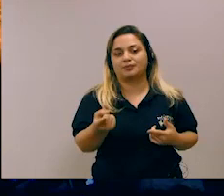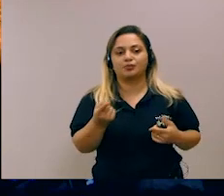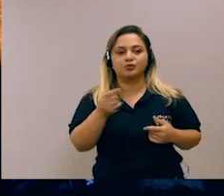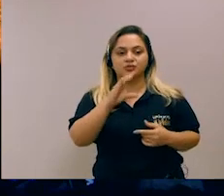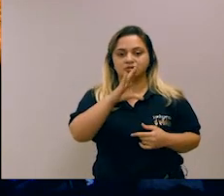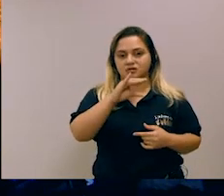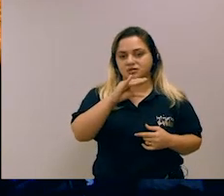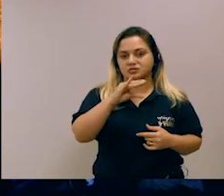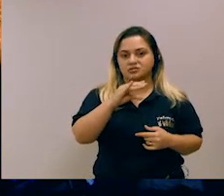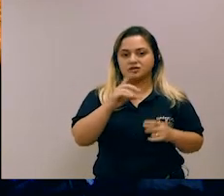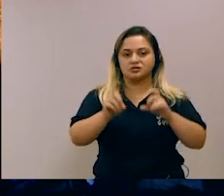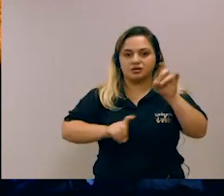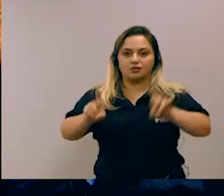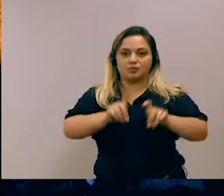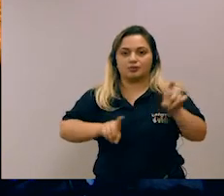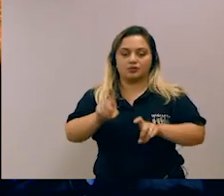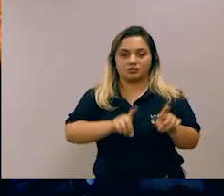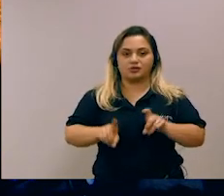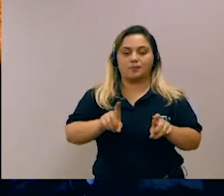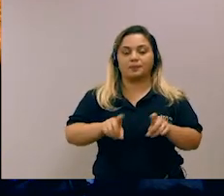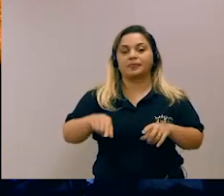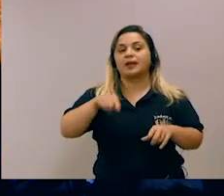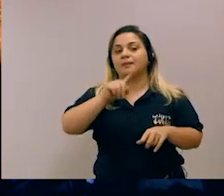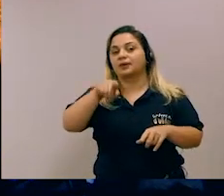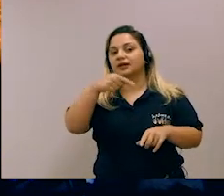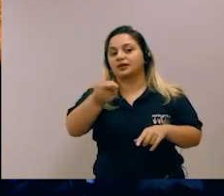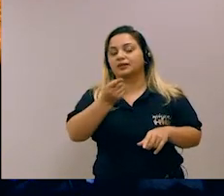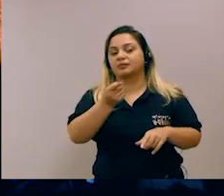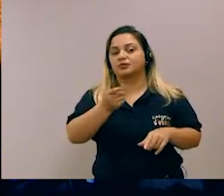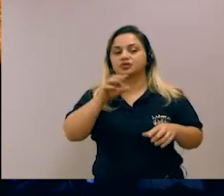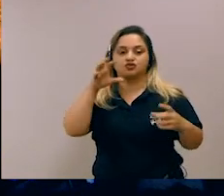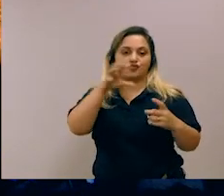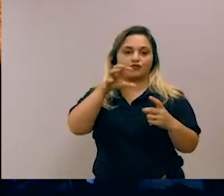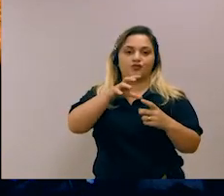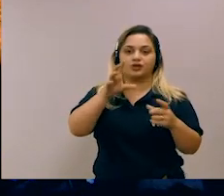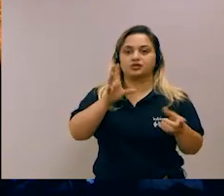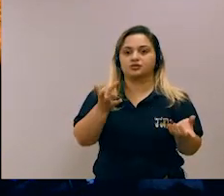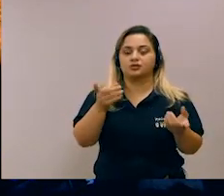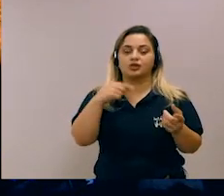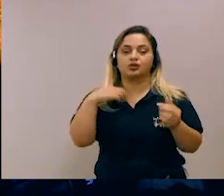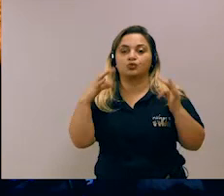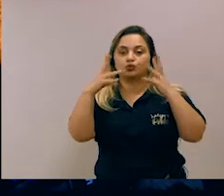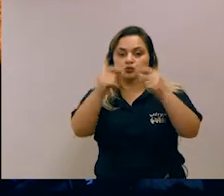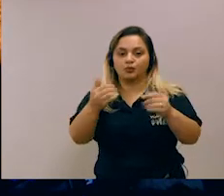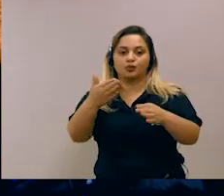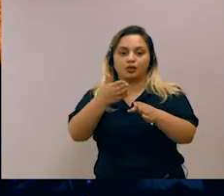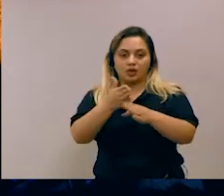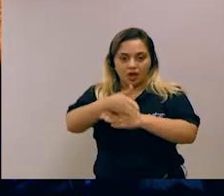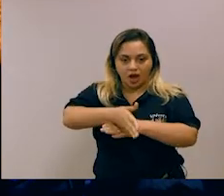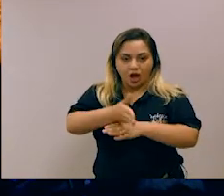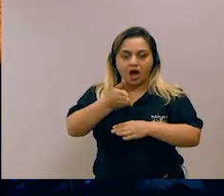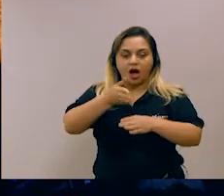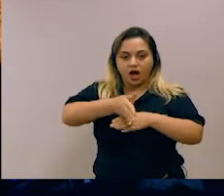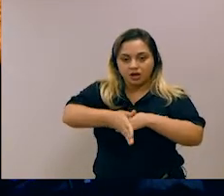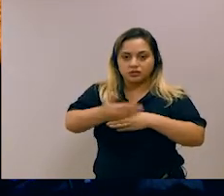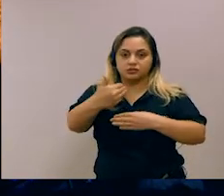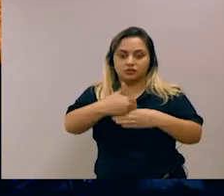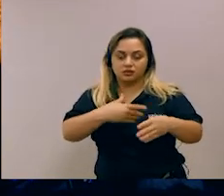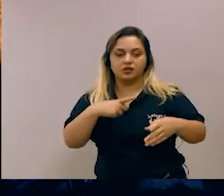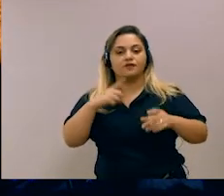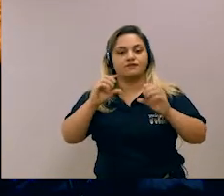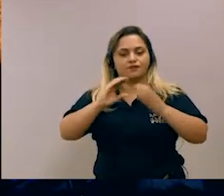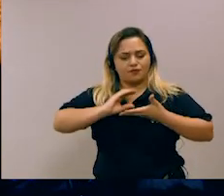said fine, but before digitizing and investing a lot of money and effort, we say let's run an experiment to check if it really